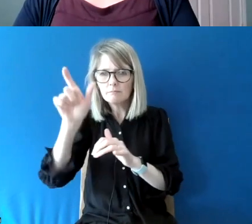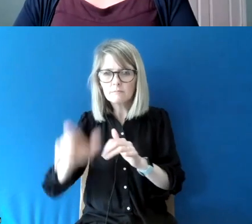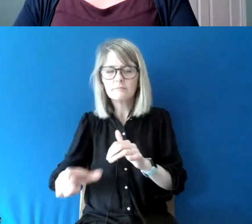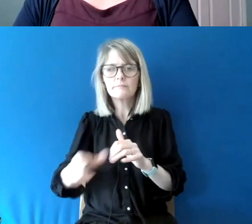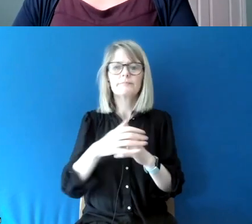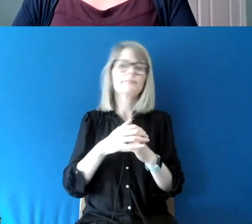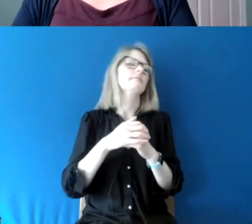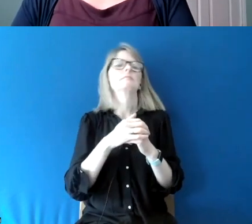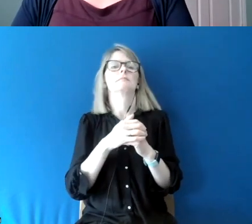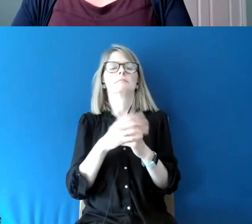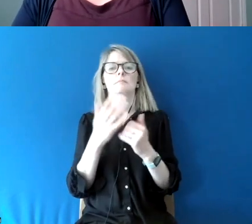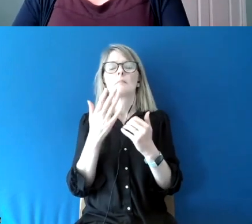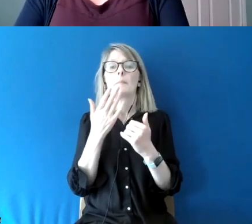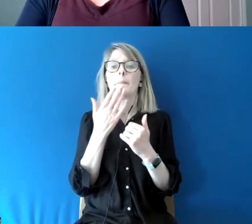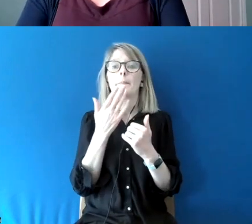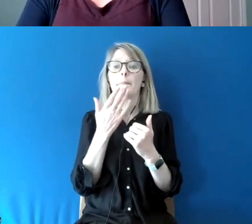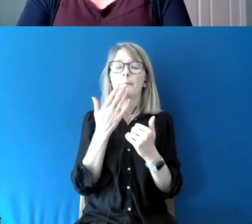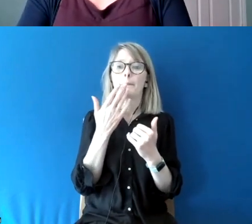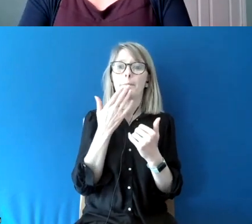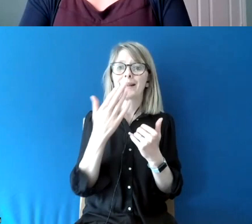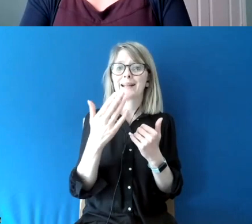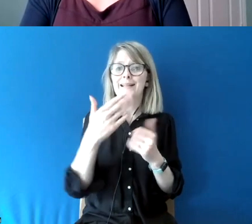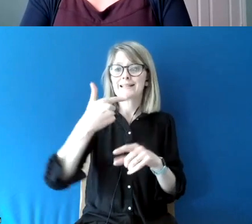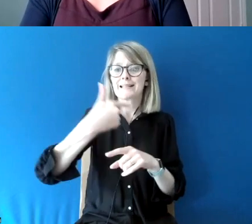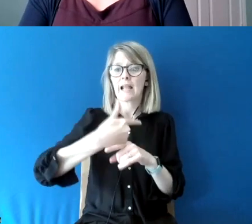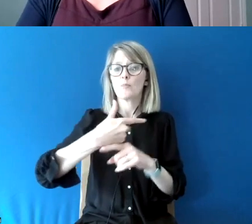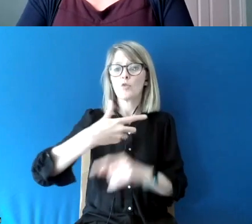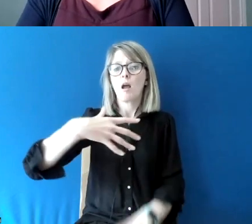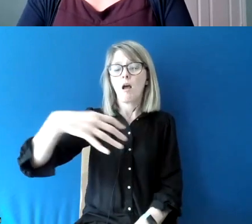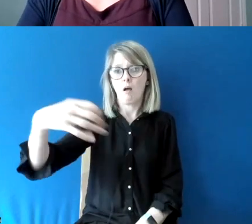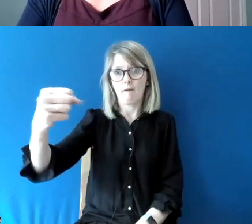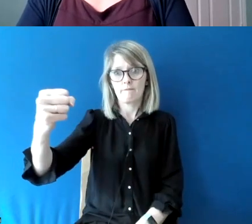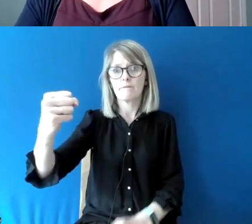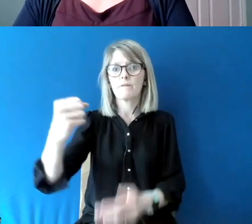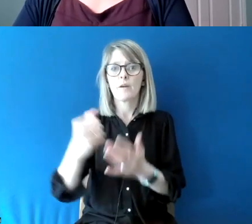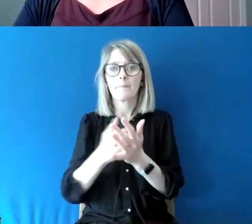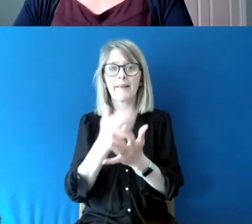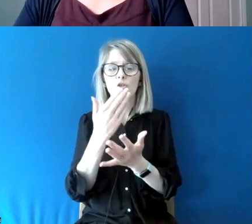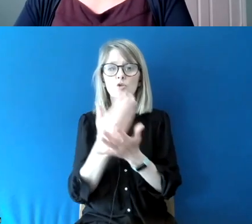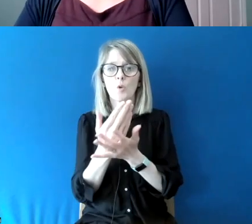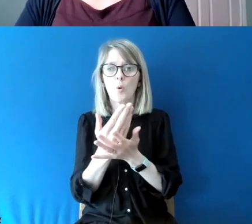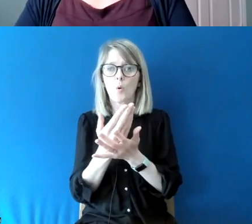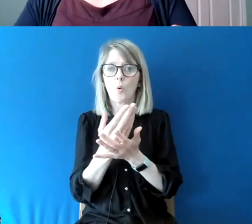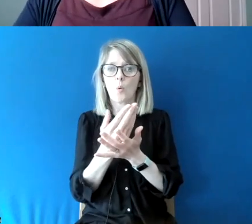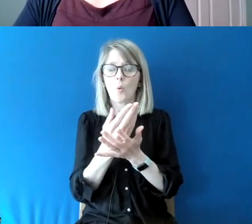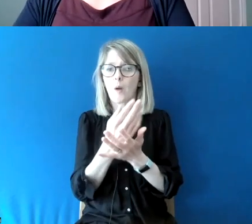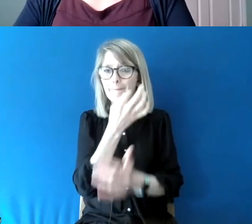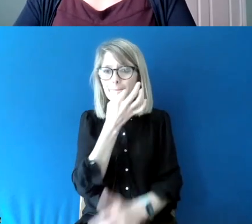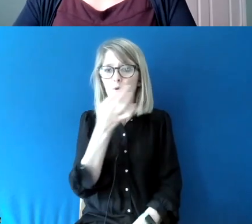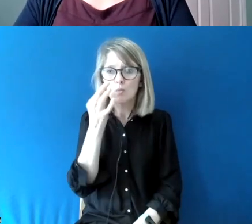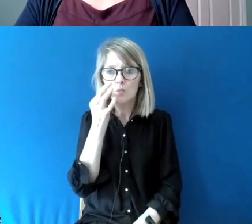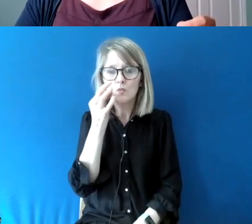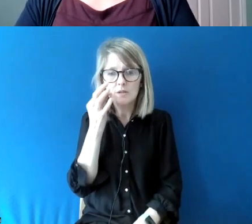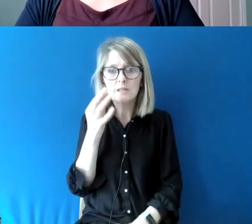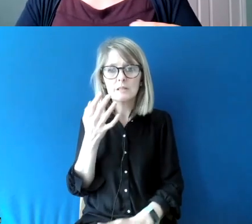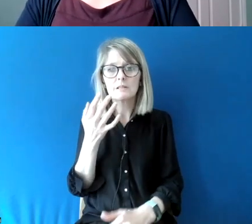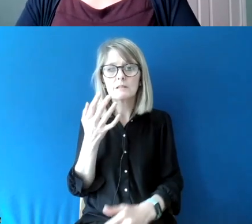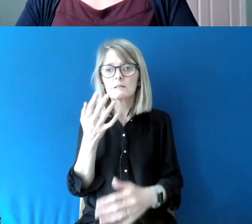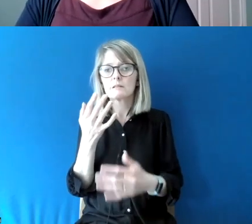I'd ask you to please turn your camera off and make sure you're muted unless you're speaking. It just means that for some